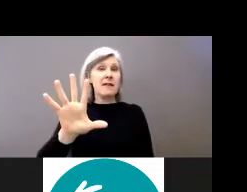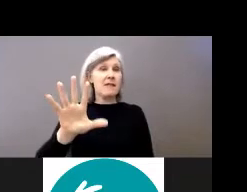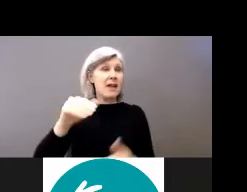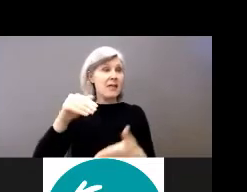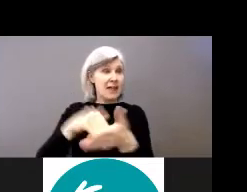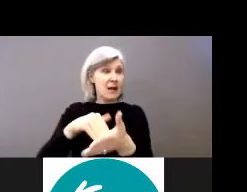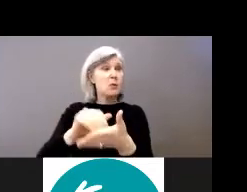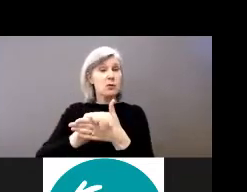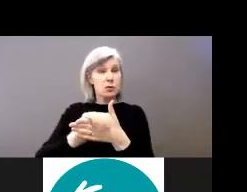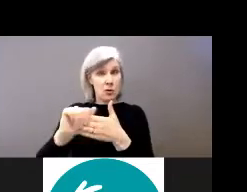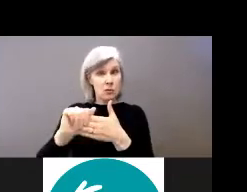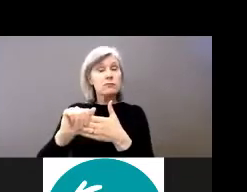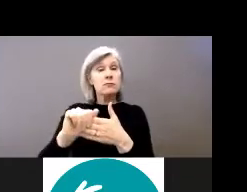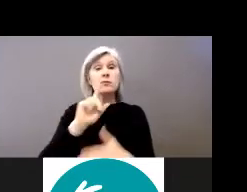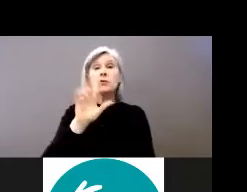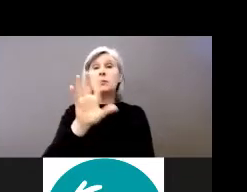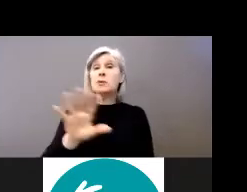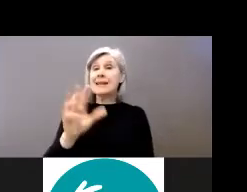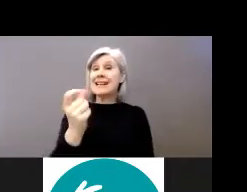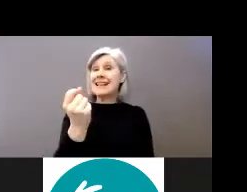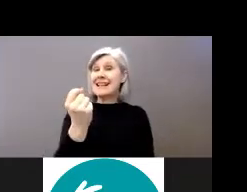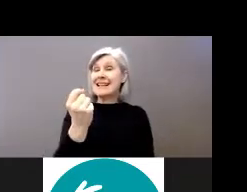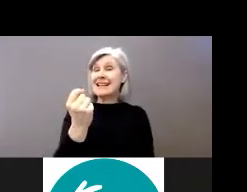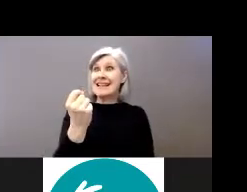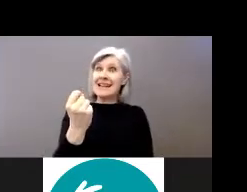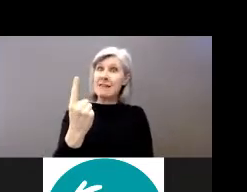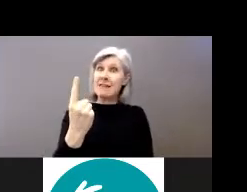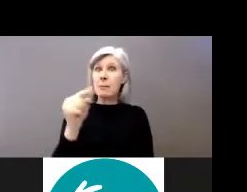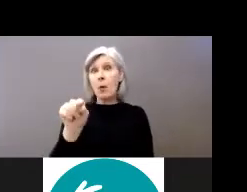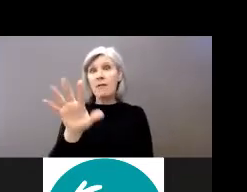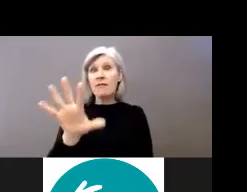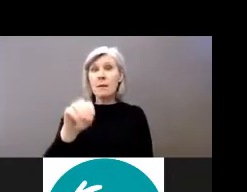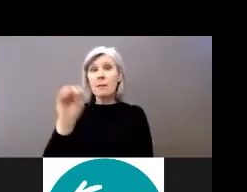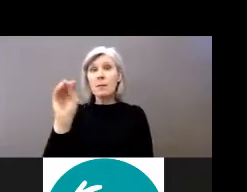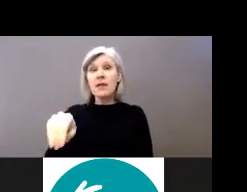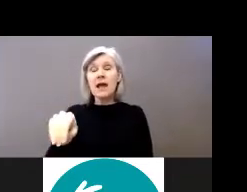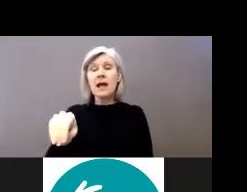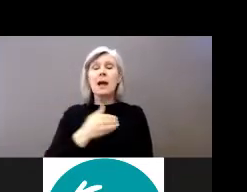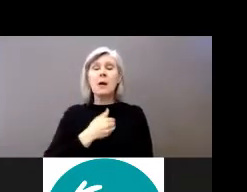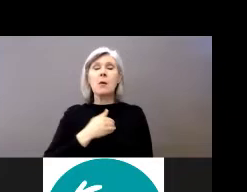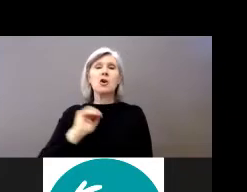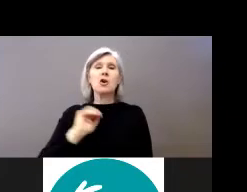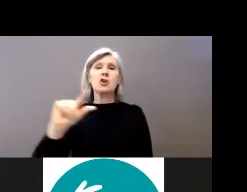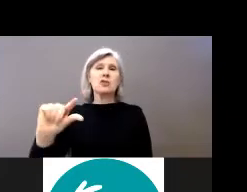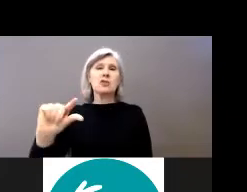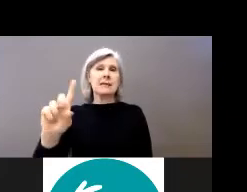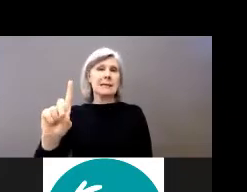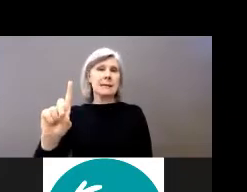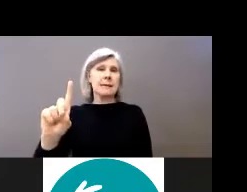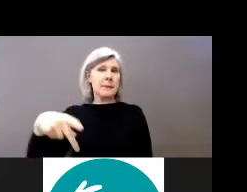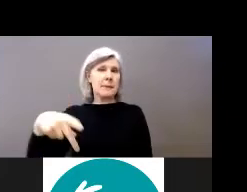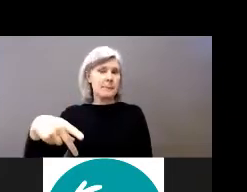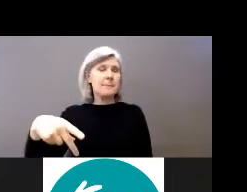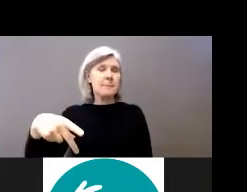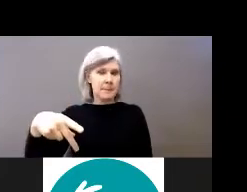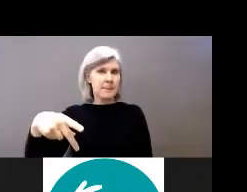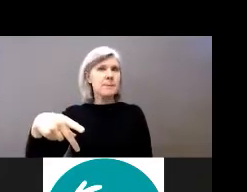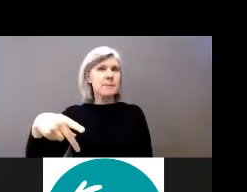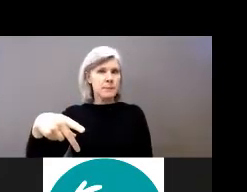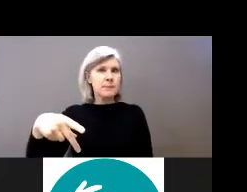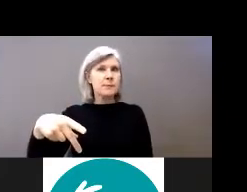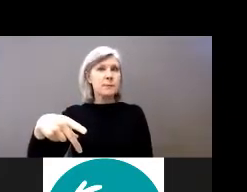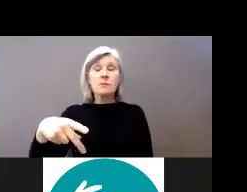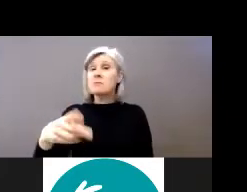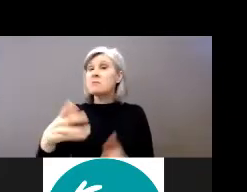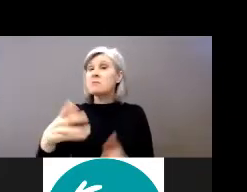Canada's gross domestic product. I would say to you, for consideration, is that we are a first